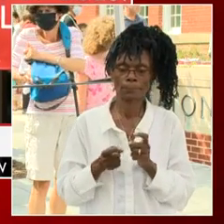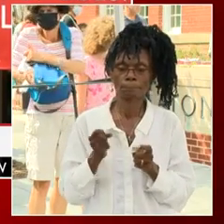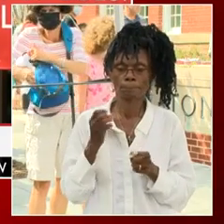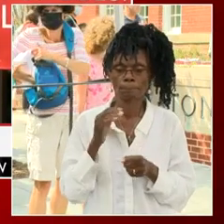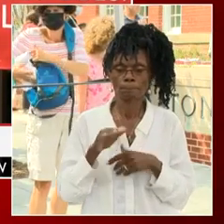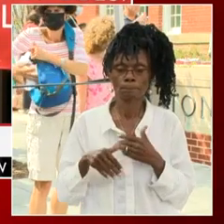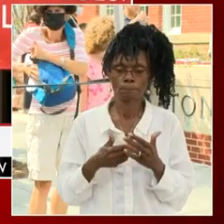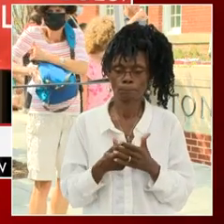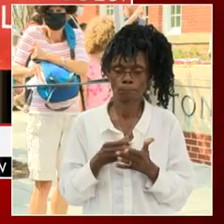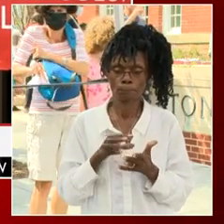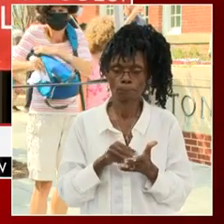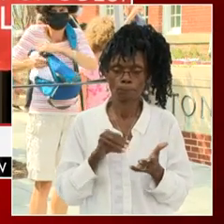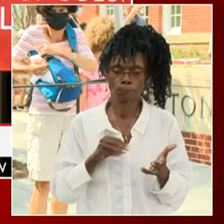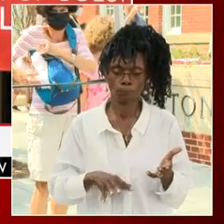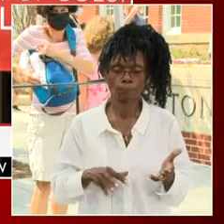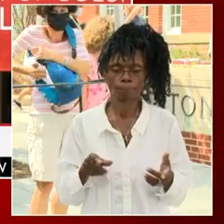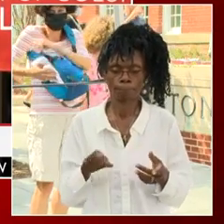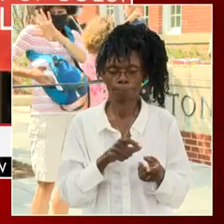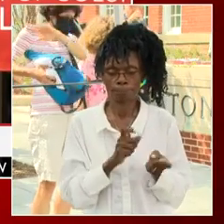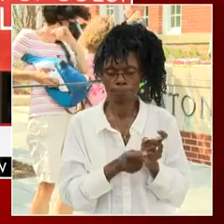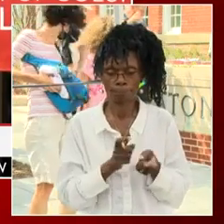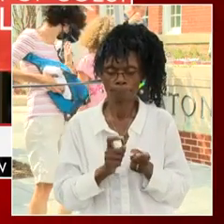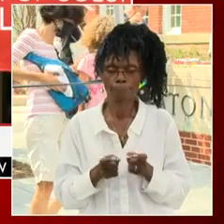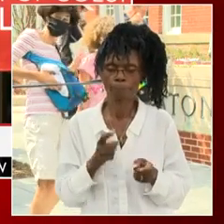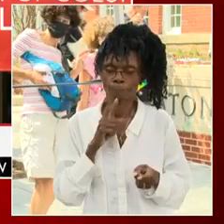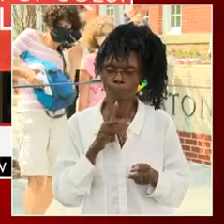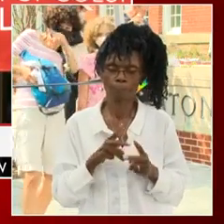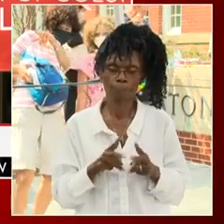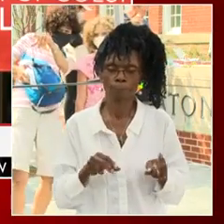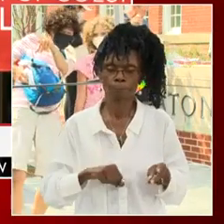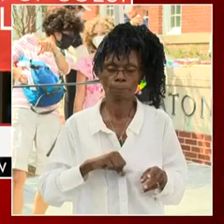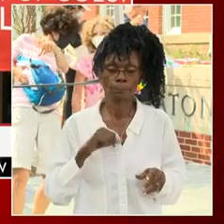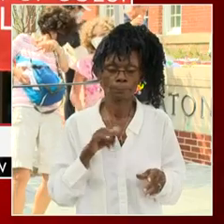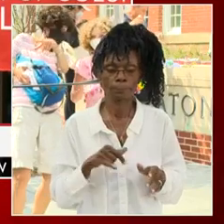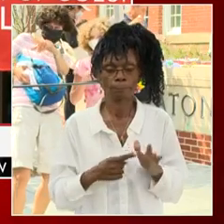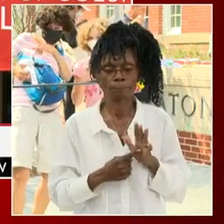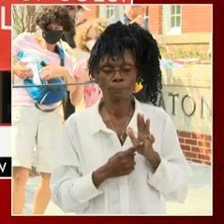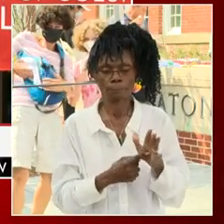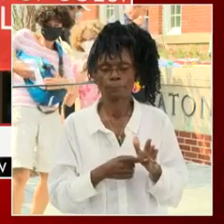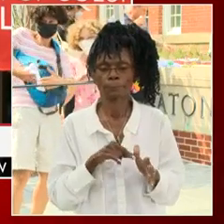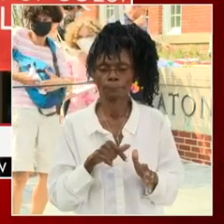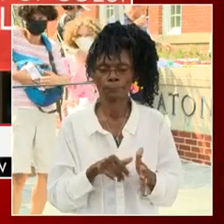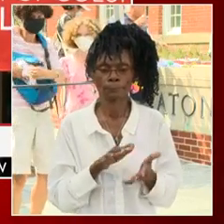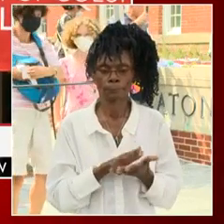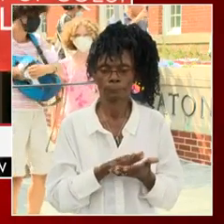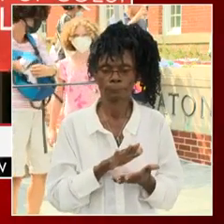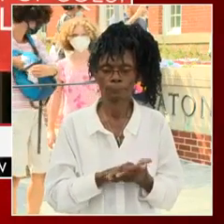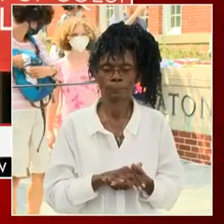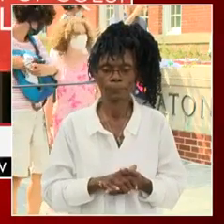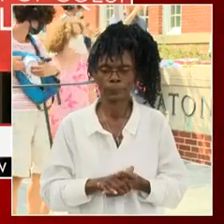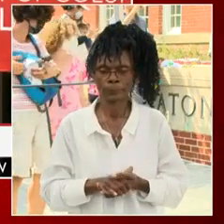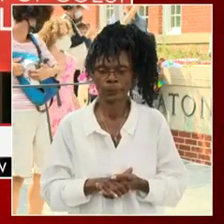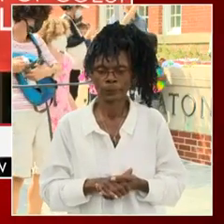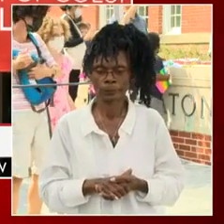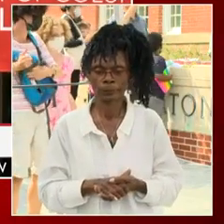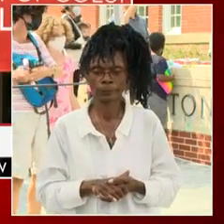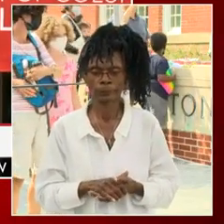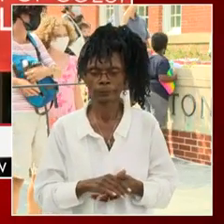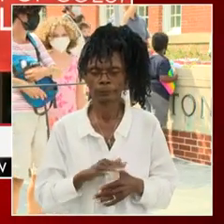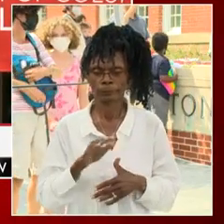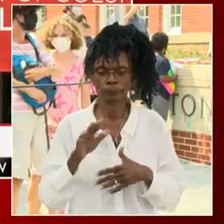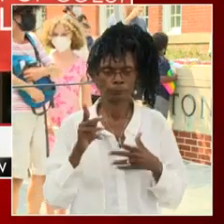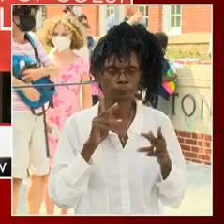Eaton represents all of the elementary schools in Ward 3 having a modernization. So let's hear it for your